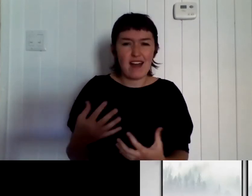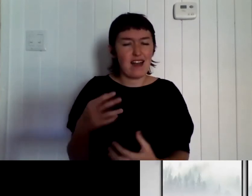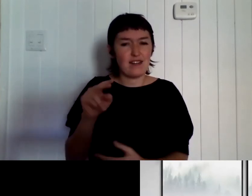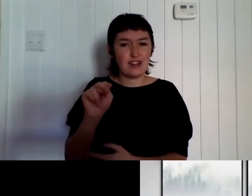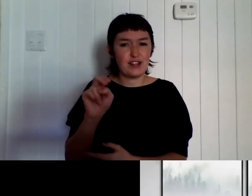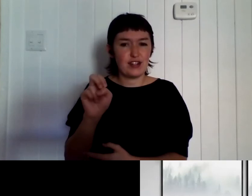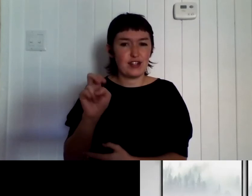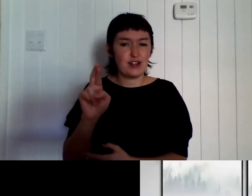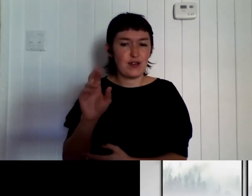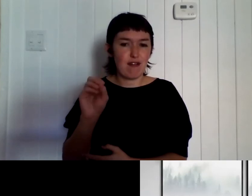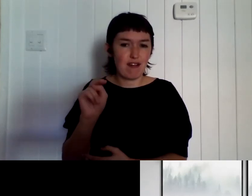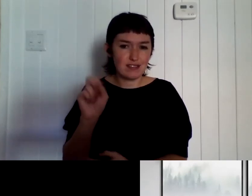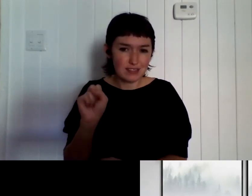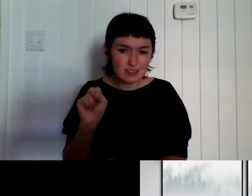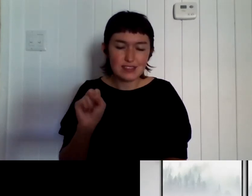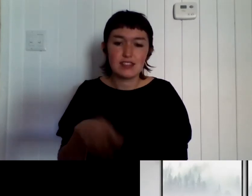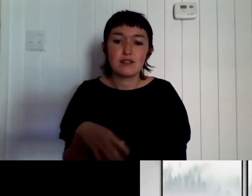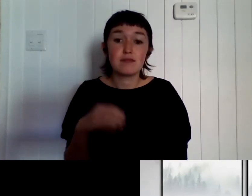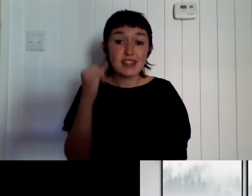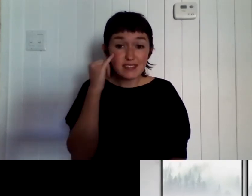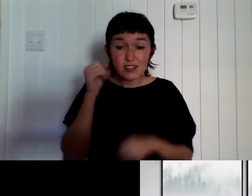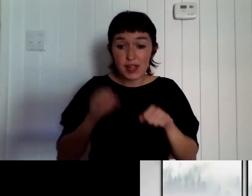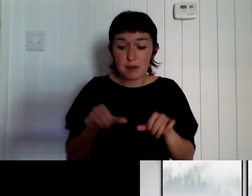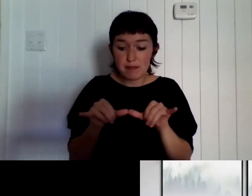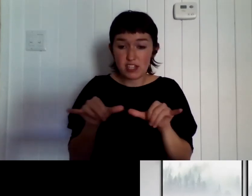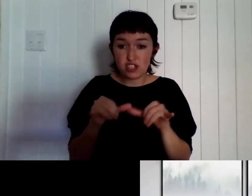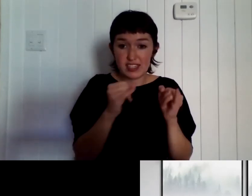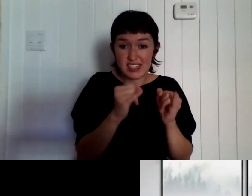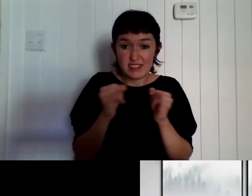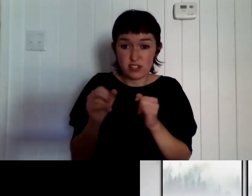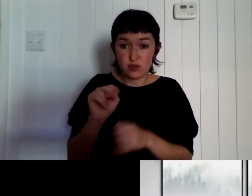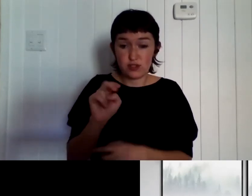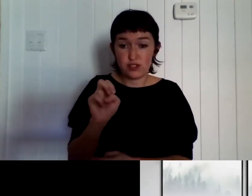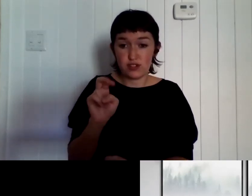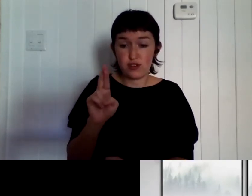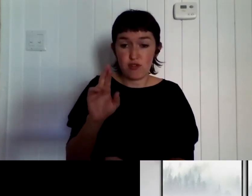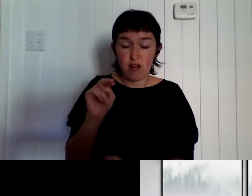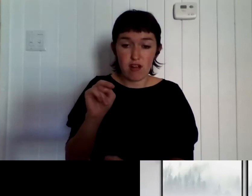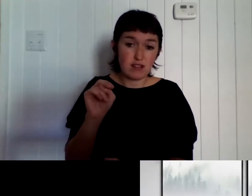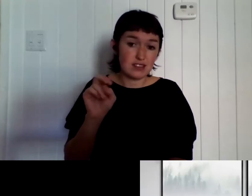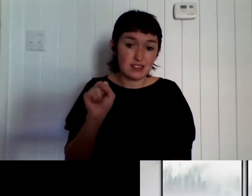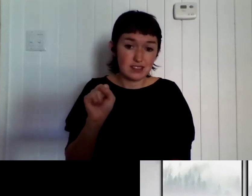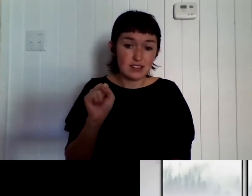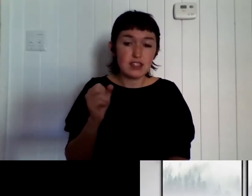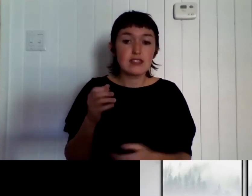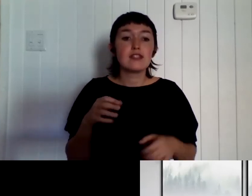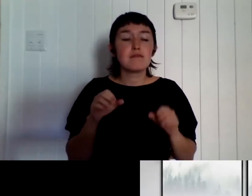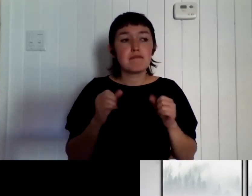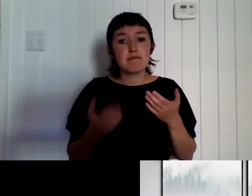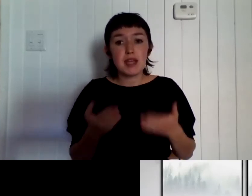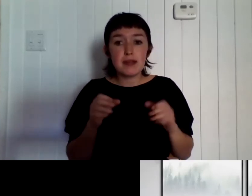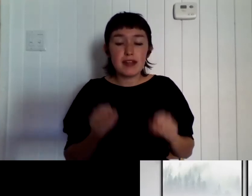measure the individual neurons, we could potentially get a better sense of what's going on structurally or